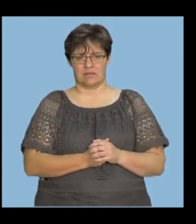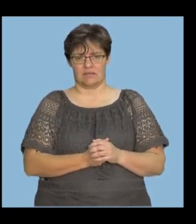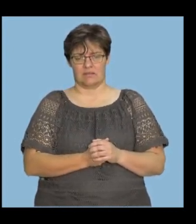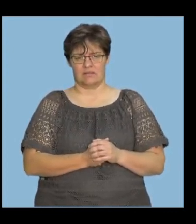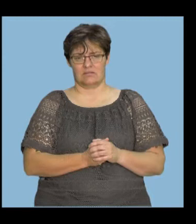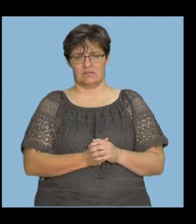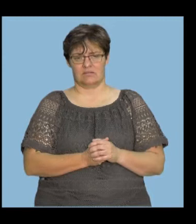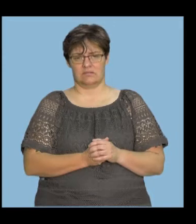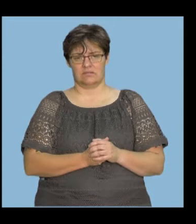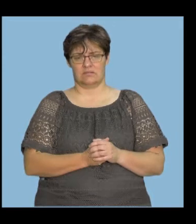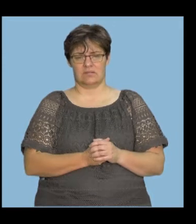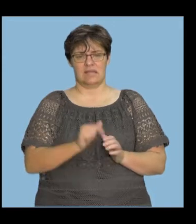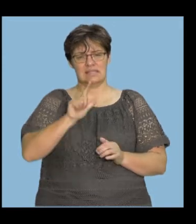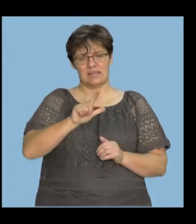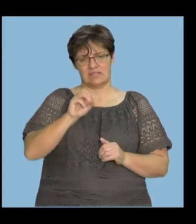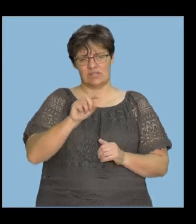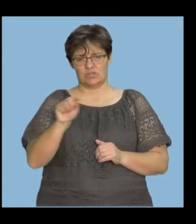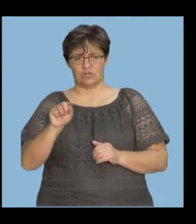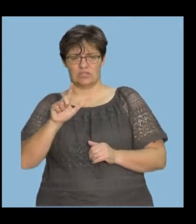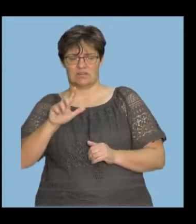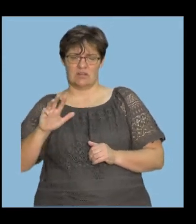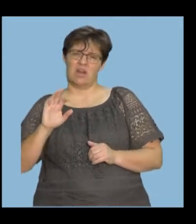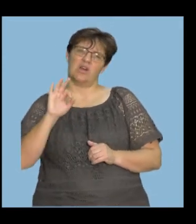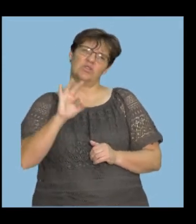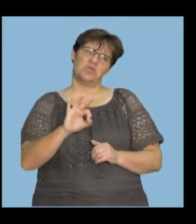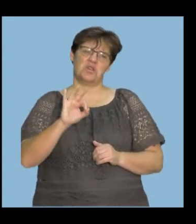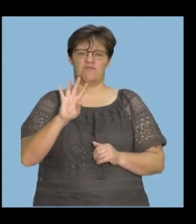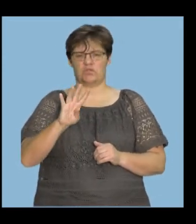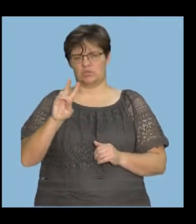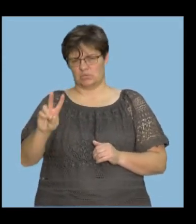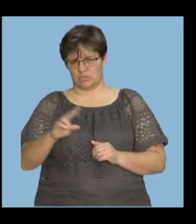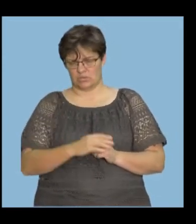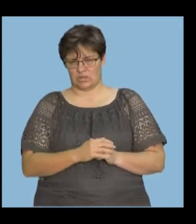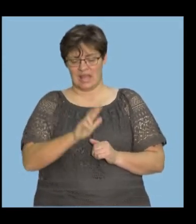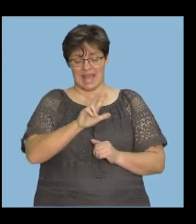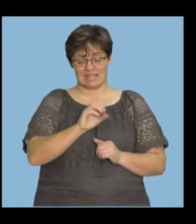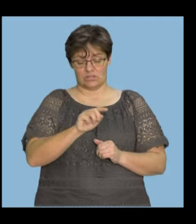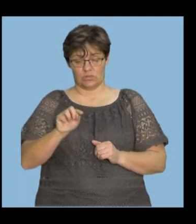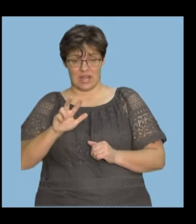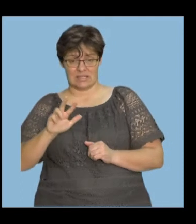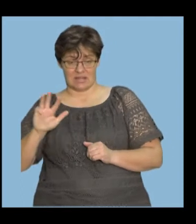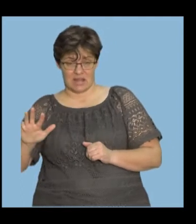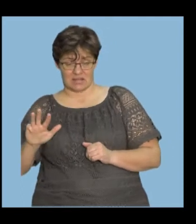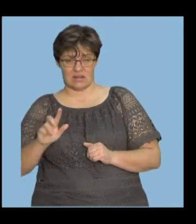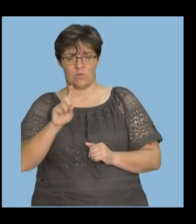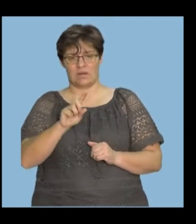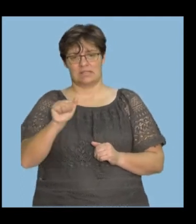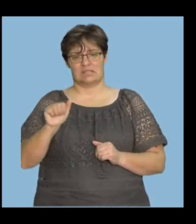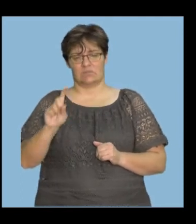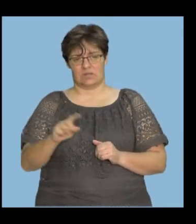Then you go to 70 to 79, it's about 342, 80 to 89,